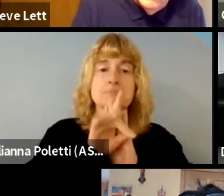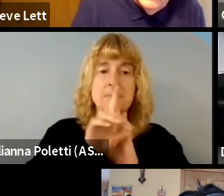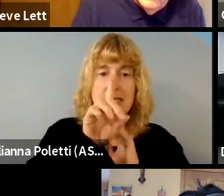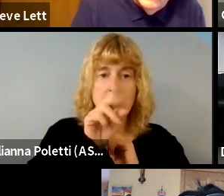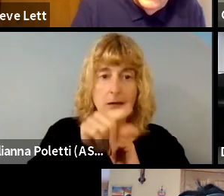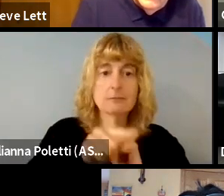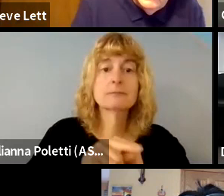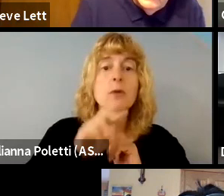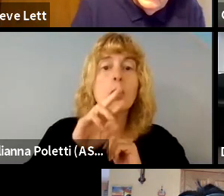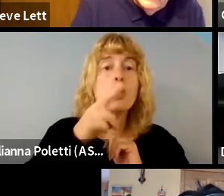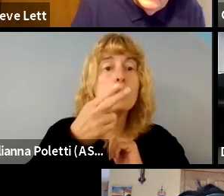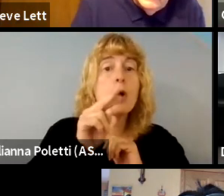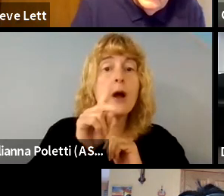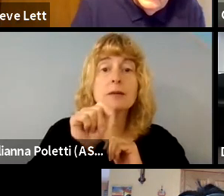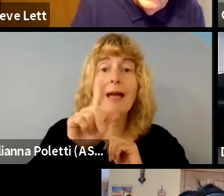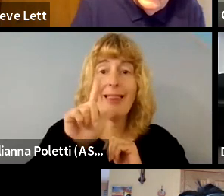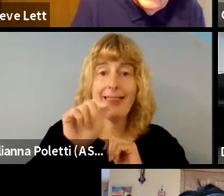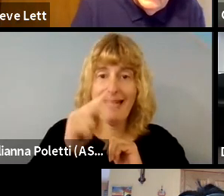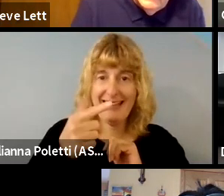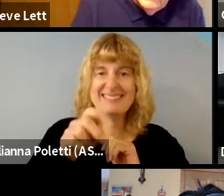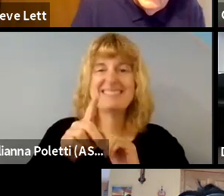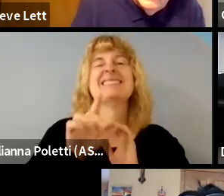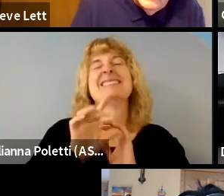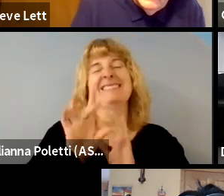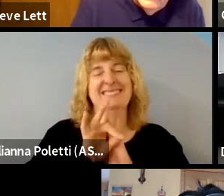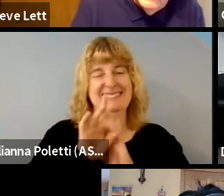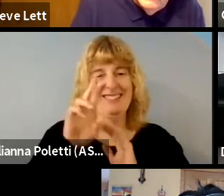Rhonda Lang. Rhonda.